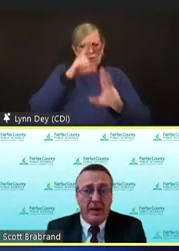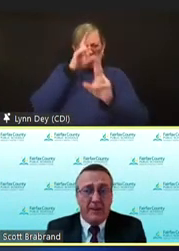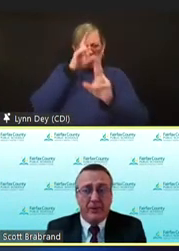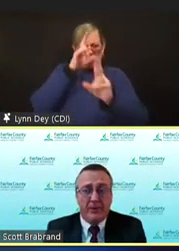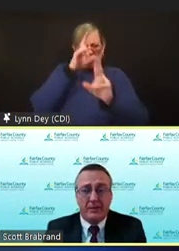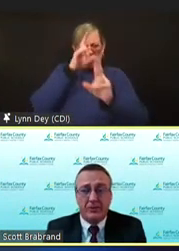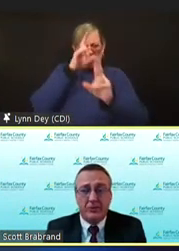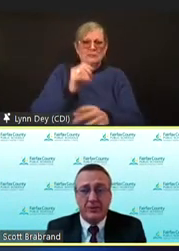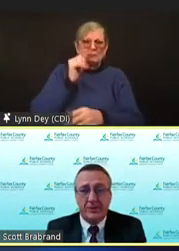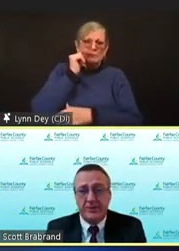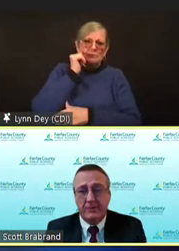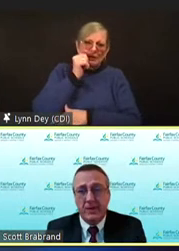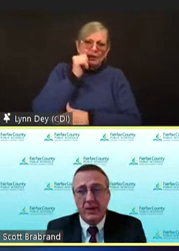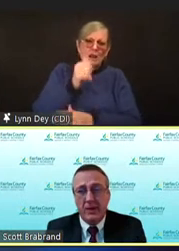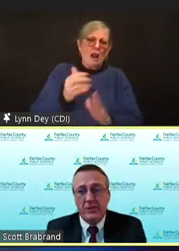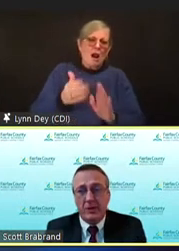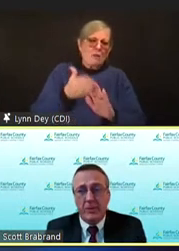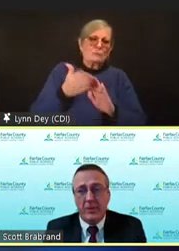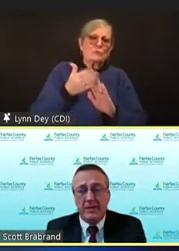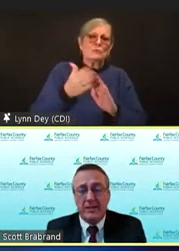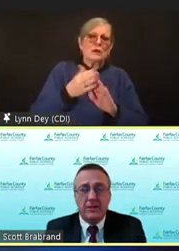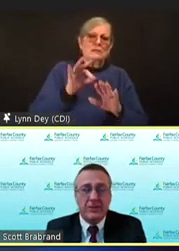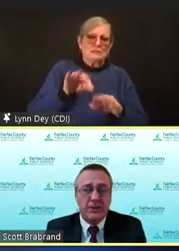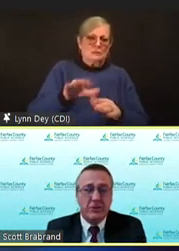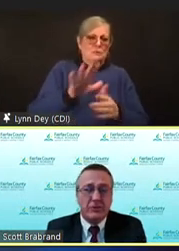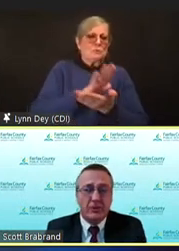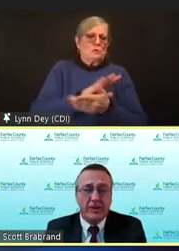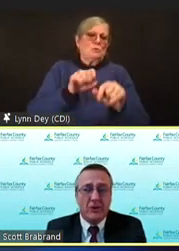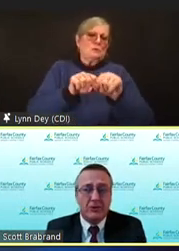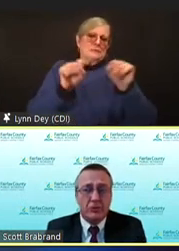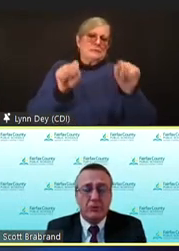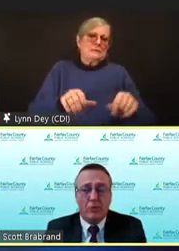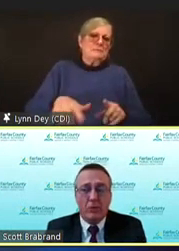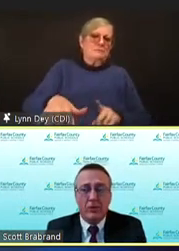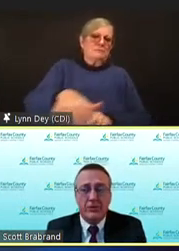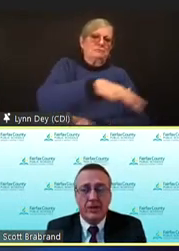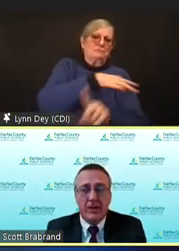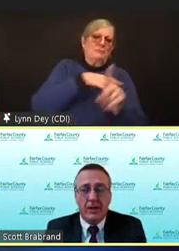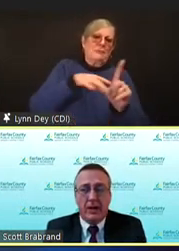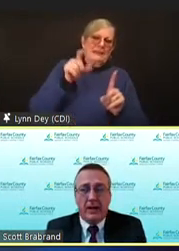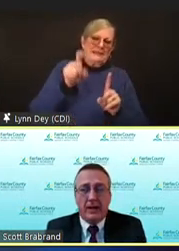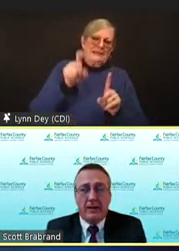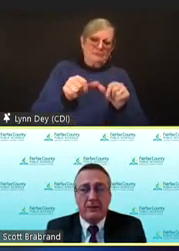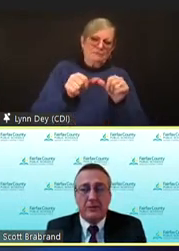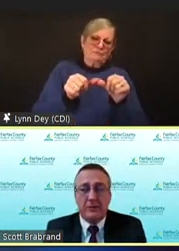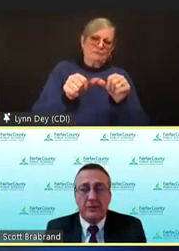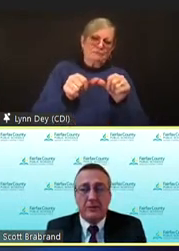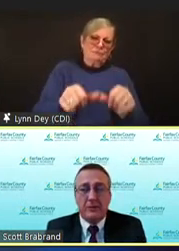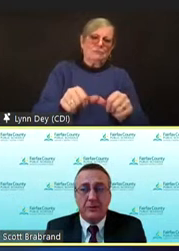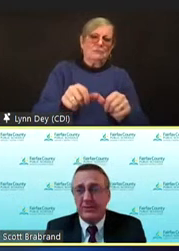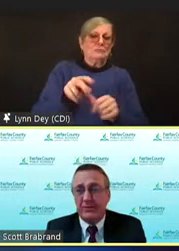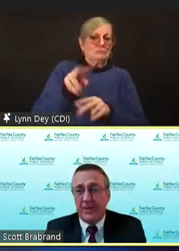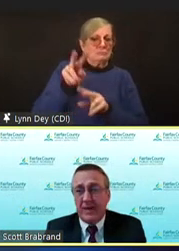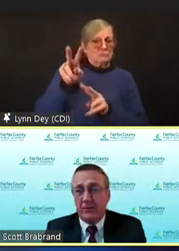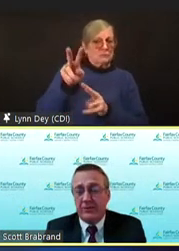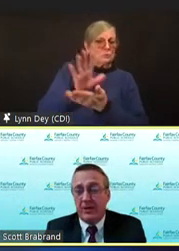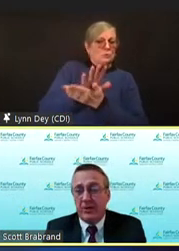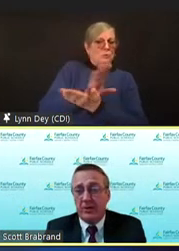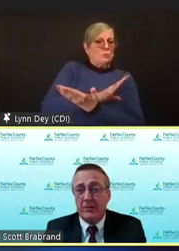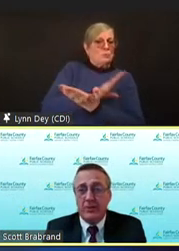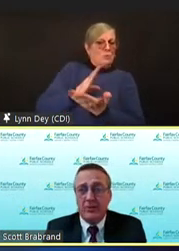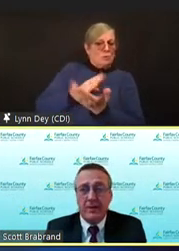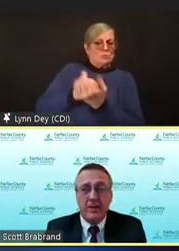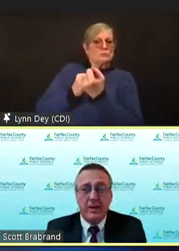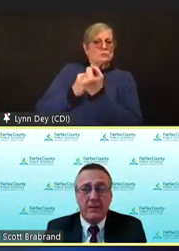for operating the school system. So we need to continue to let our school boards support